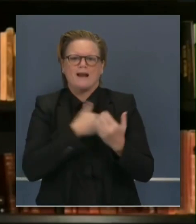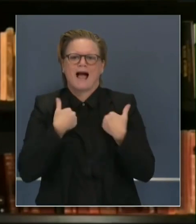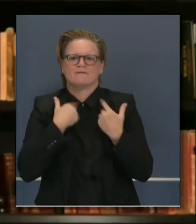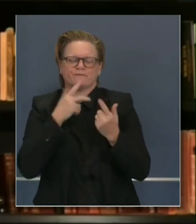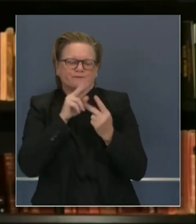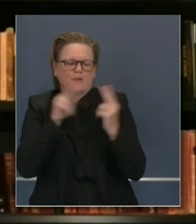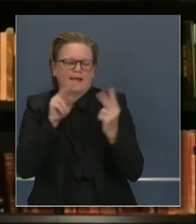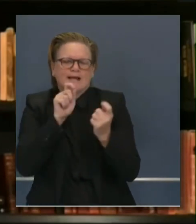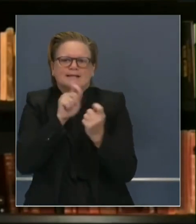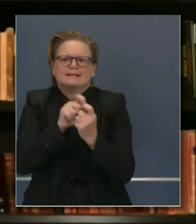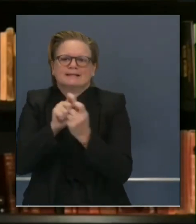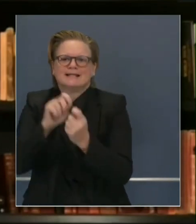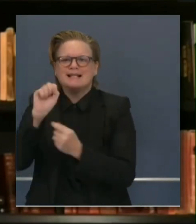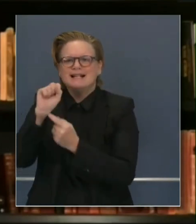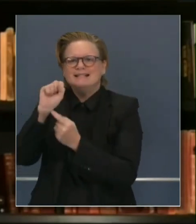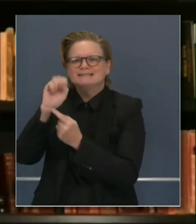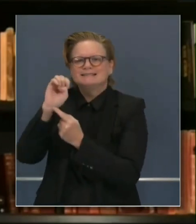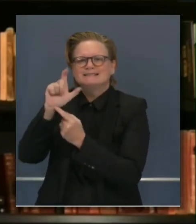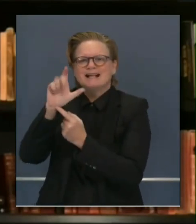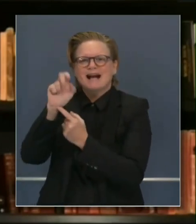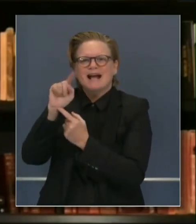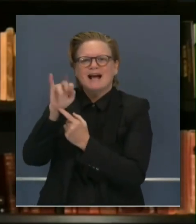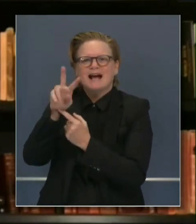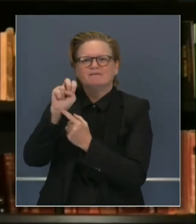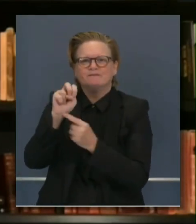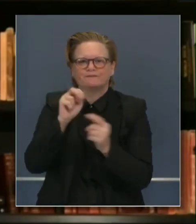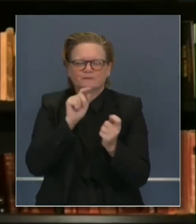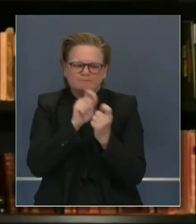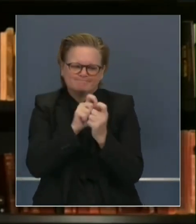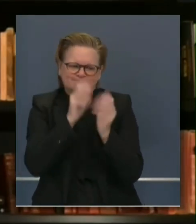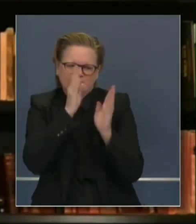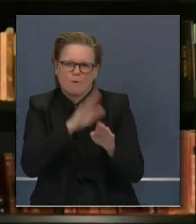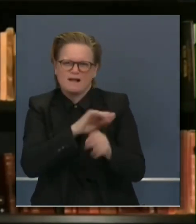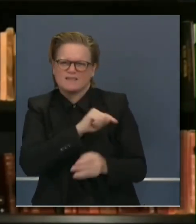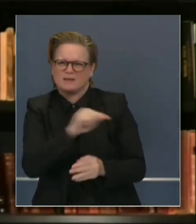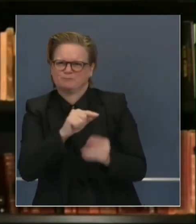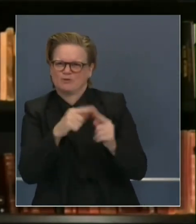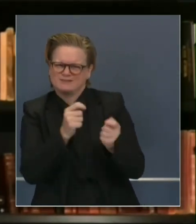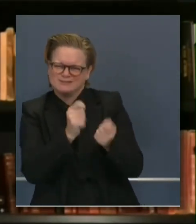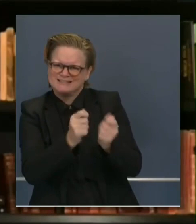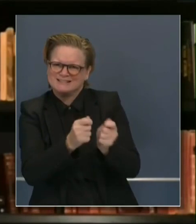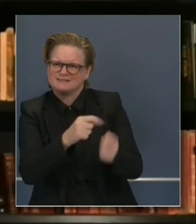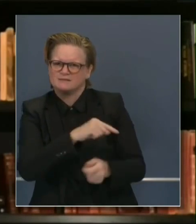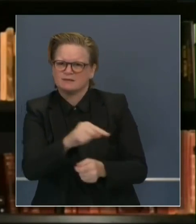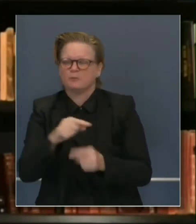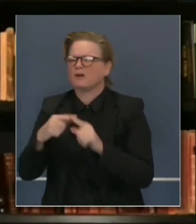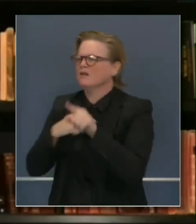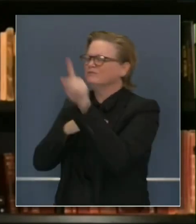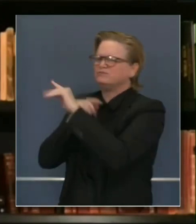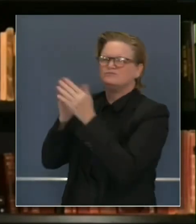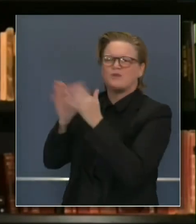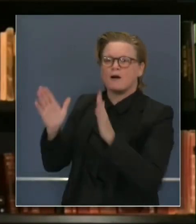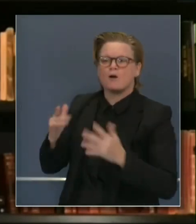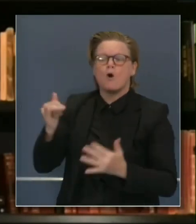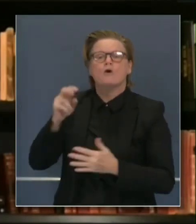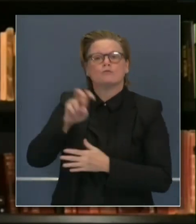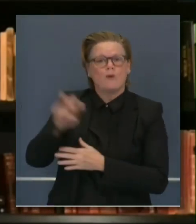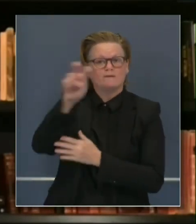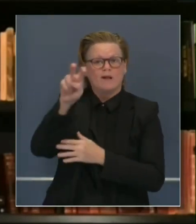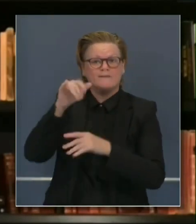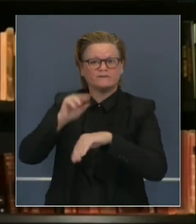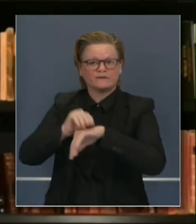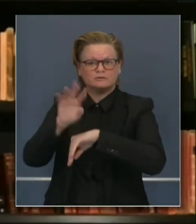Dr. Galley, because it's a very important question you asked about the travel advisory we put out and about our recommendations for